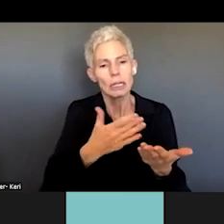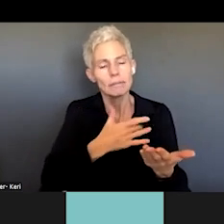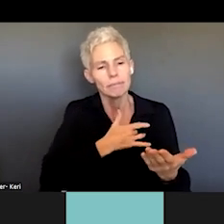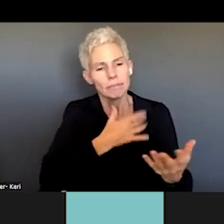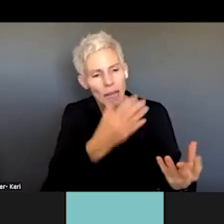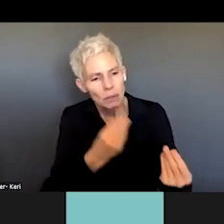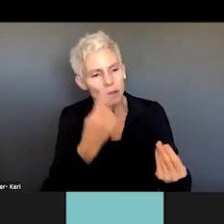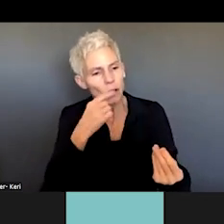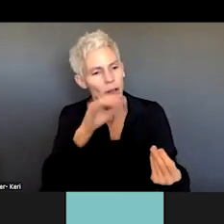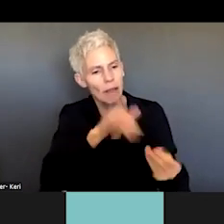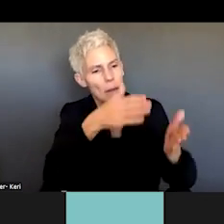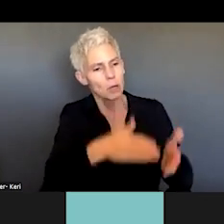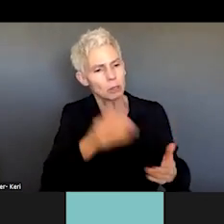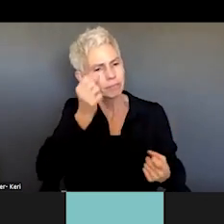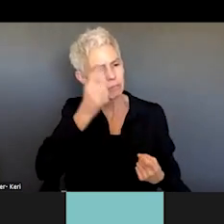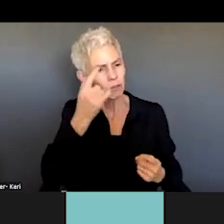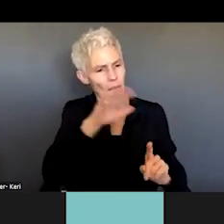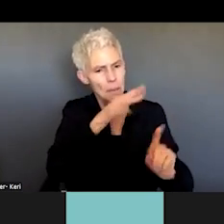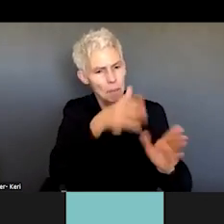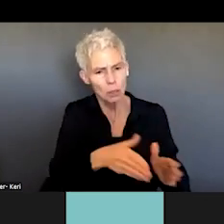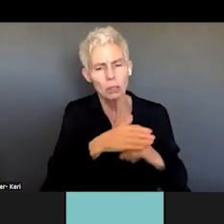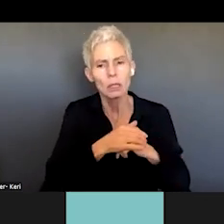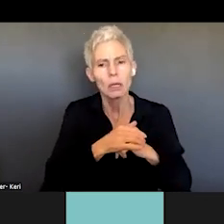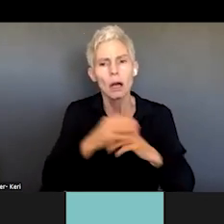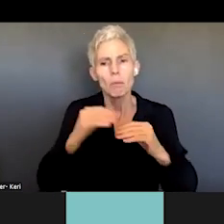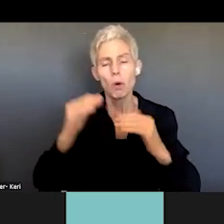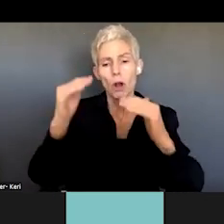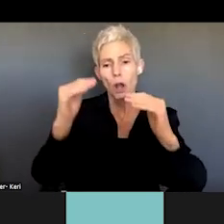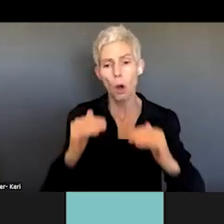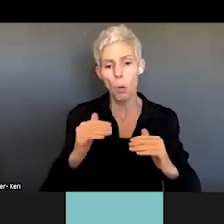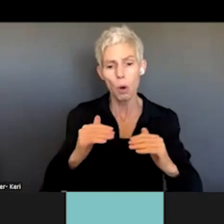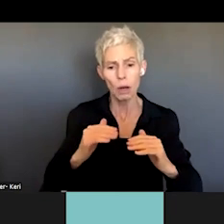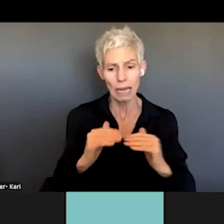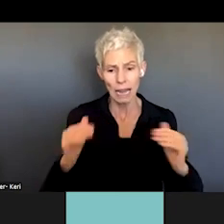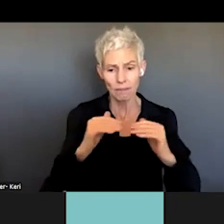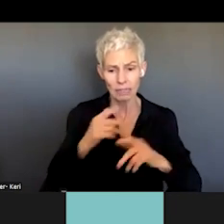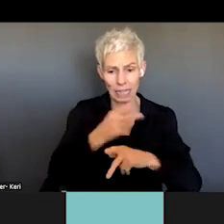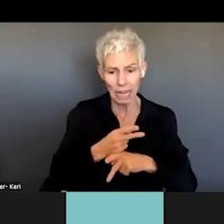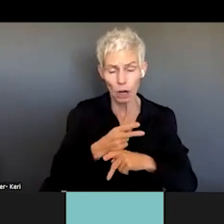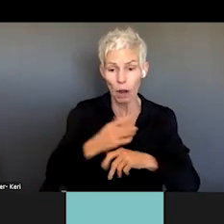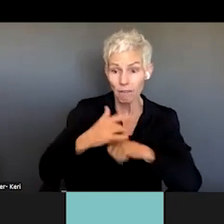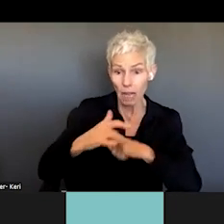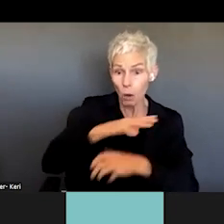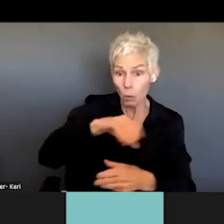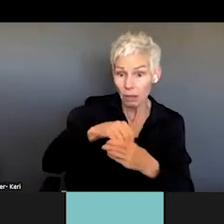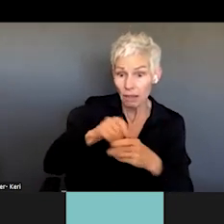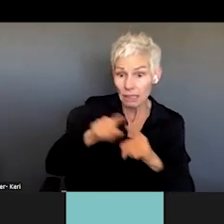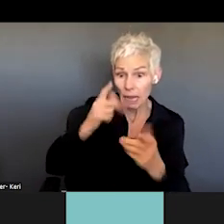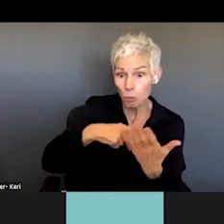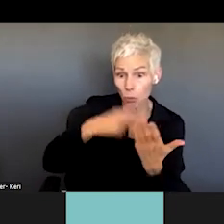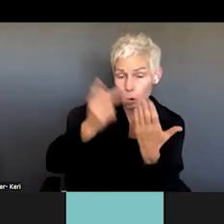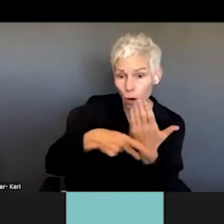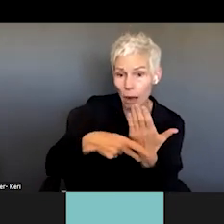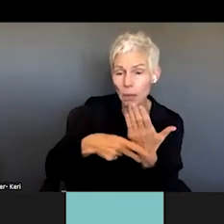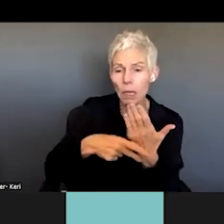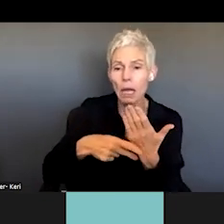individual. And if you have lower levels of care available within the same program, then you can step that individual